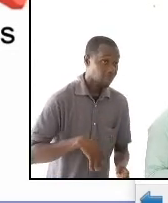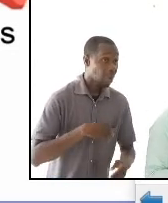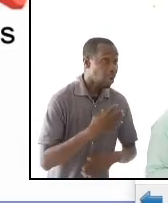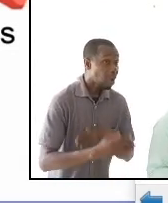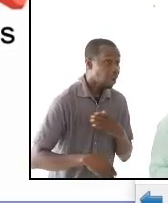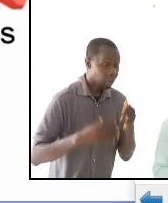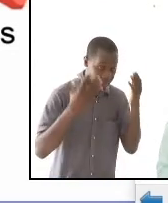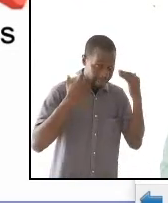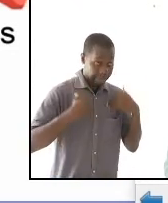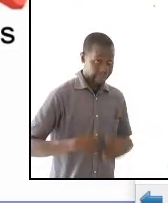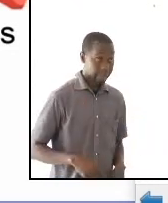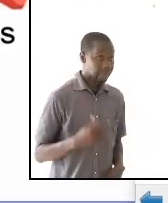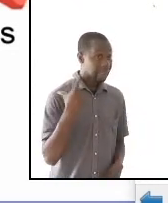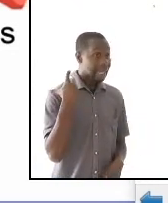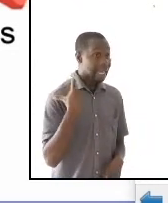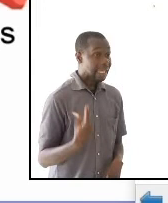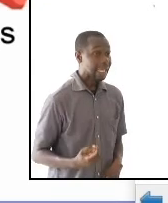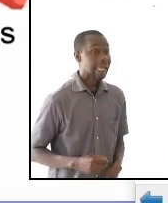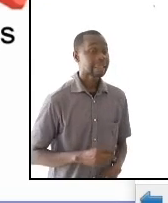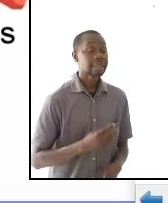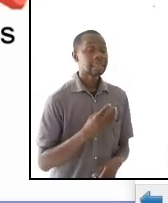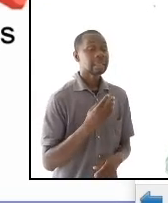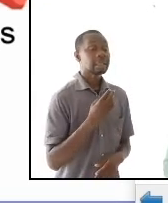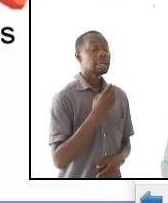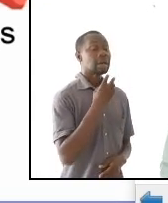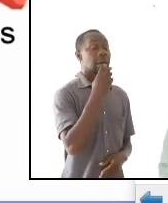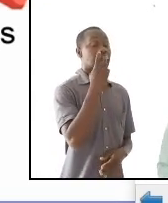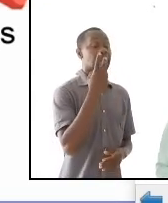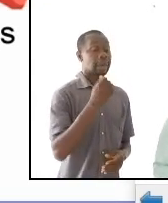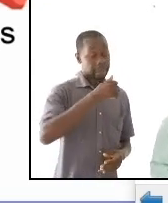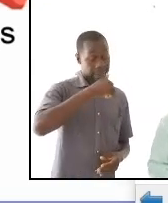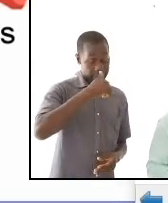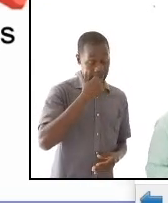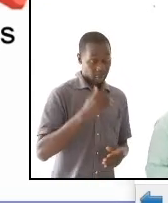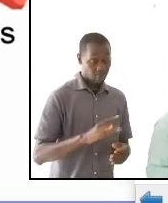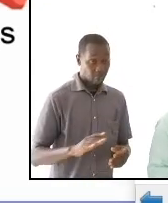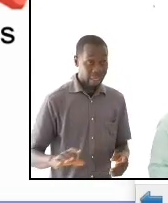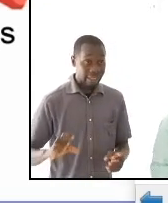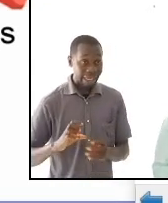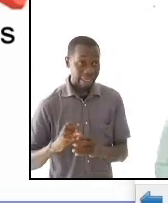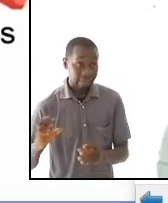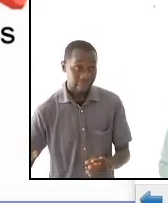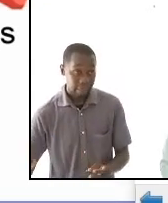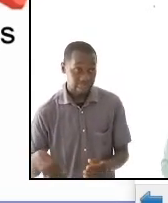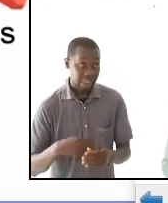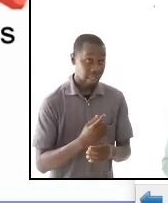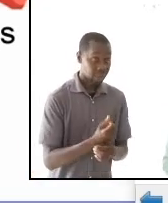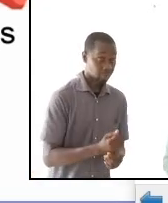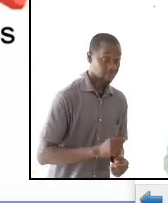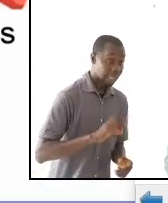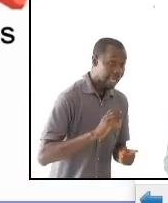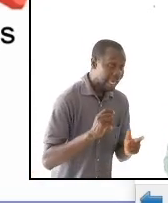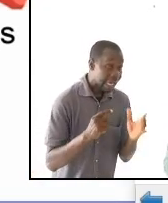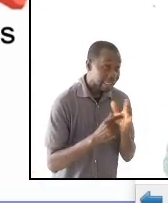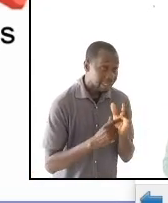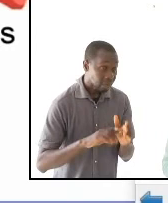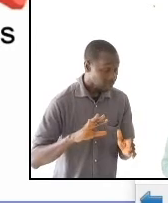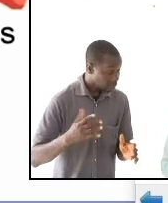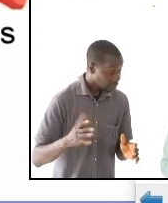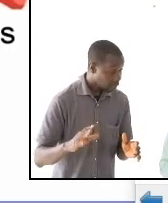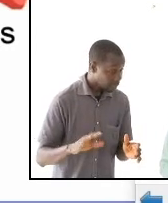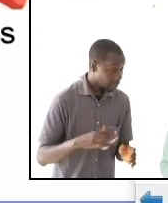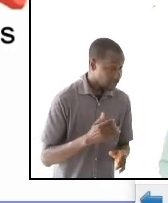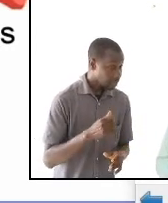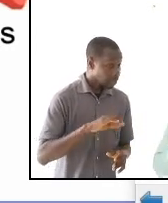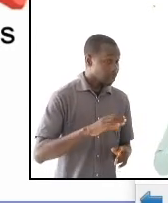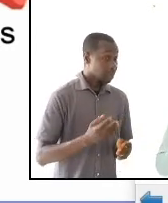the body, like respiration. Waste is produced, water and carbon dioxide. These are examples of metabolic waste. Sometimes when